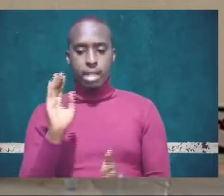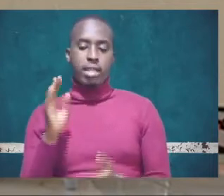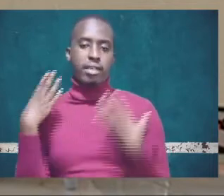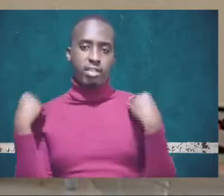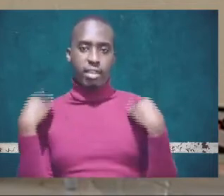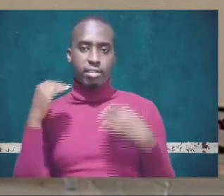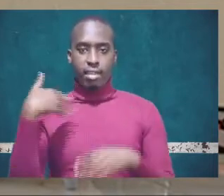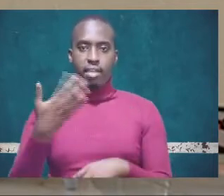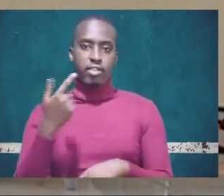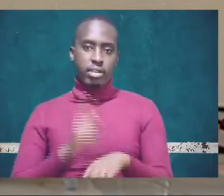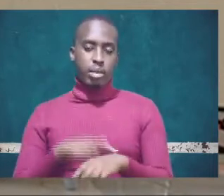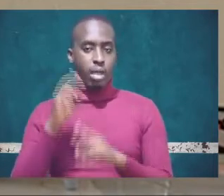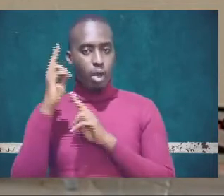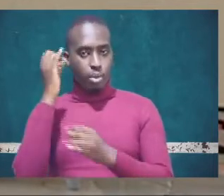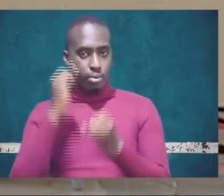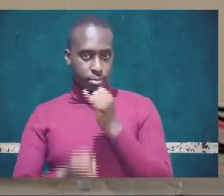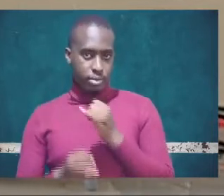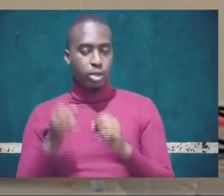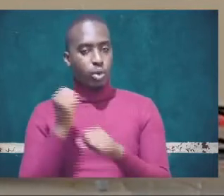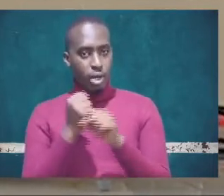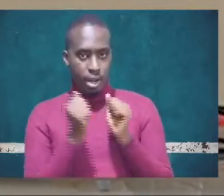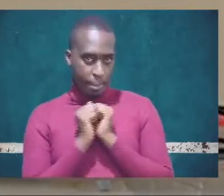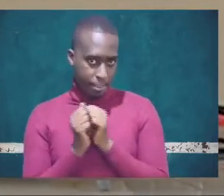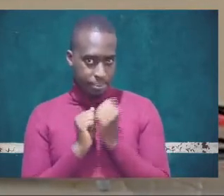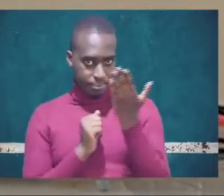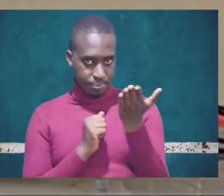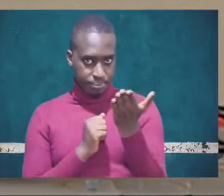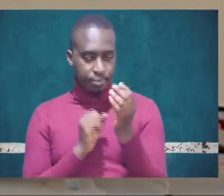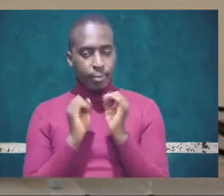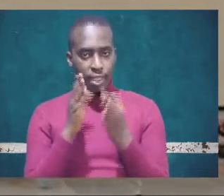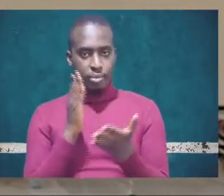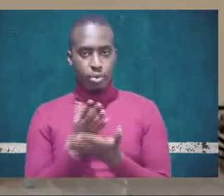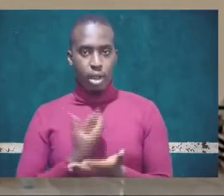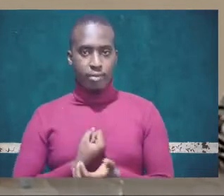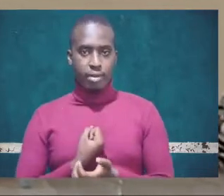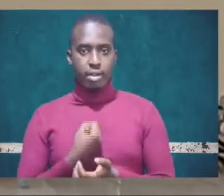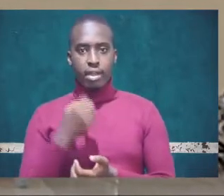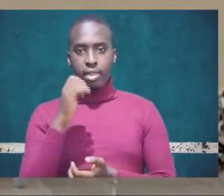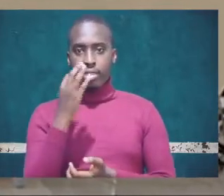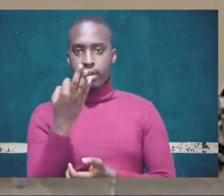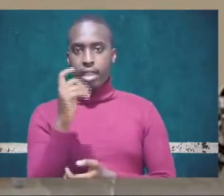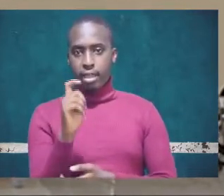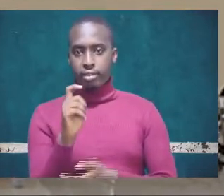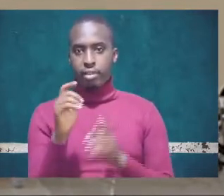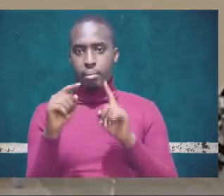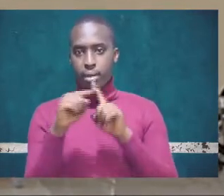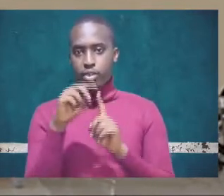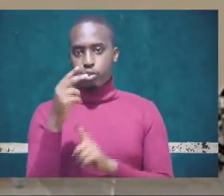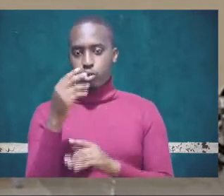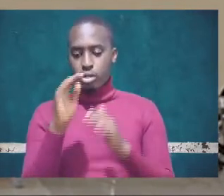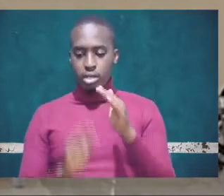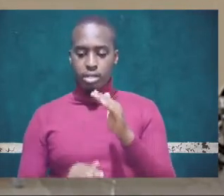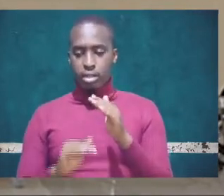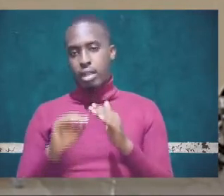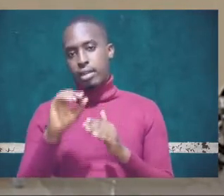time. I hope you finished. Let's do it together. When you have 3x plus 2 less than